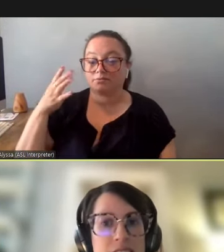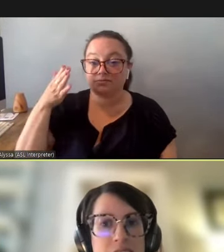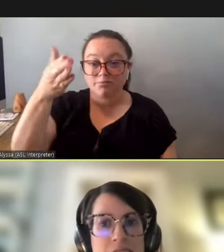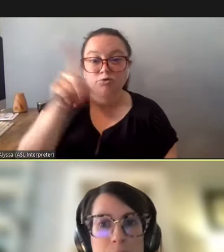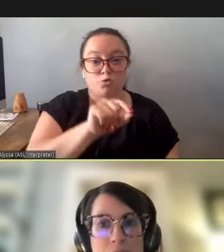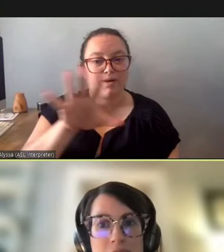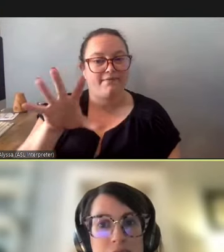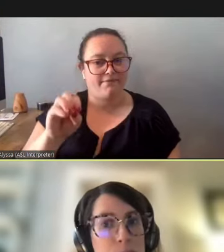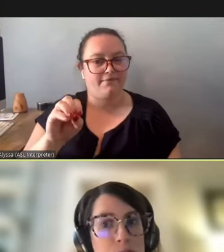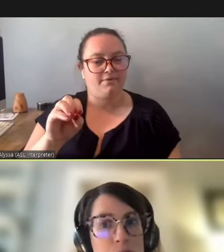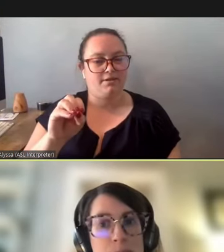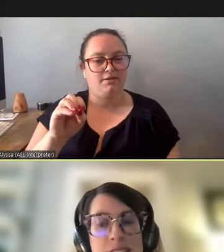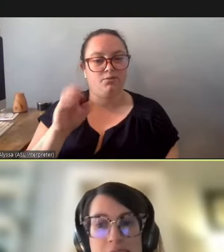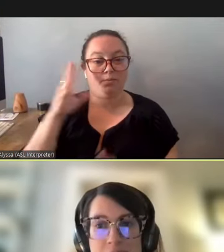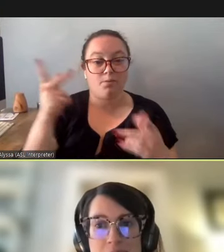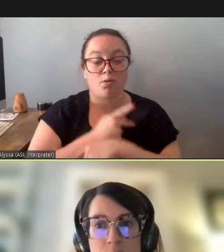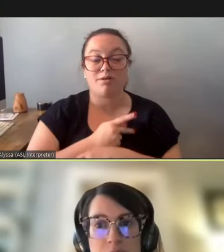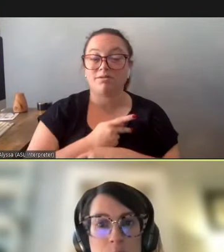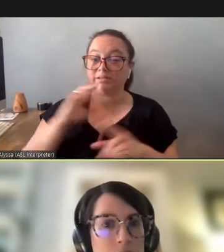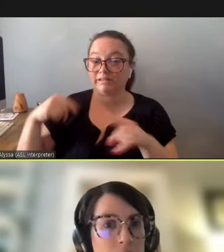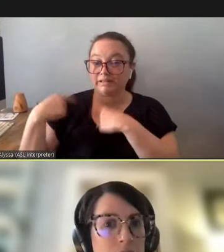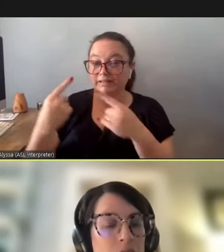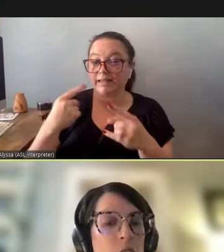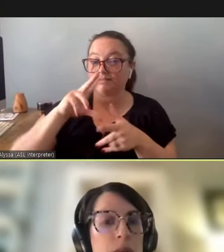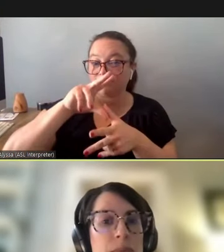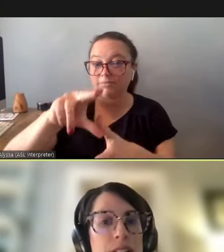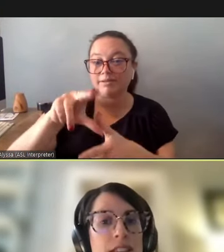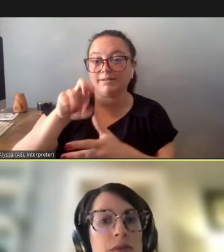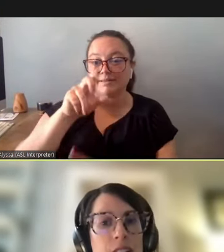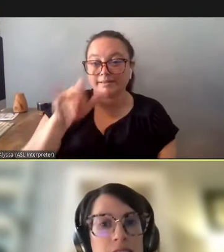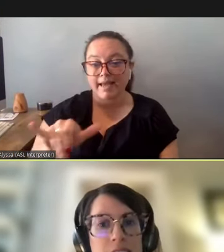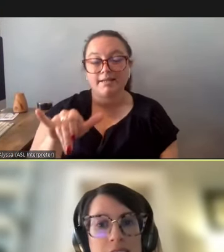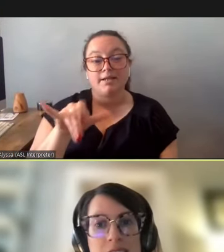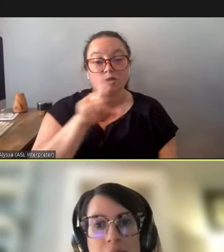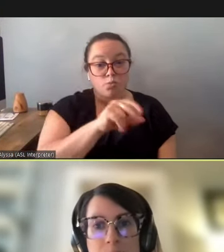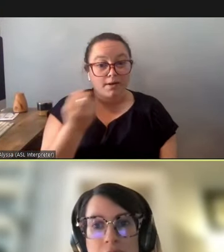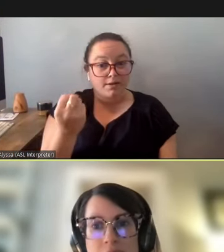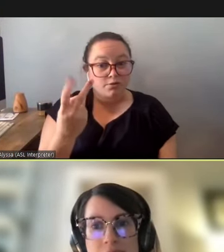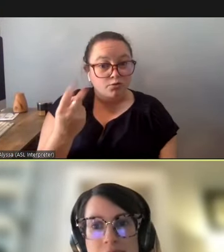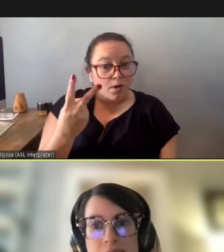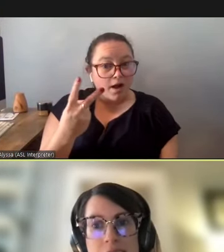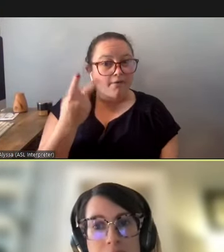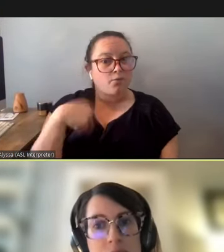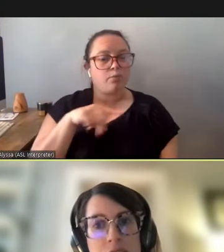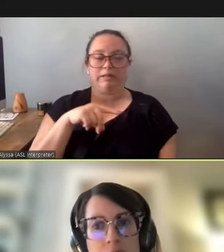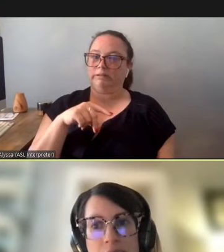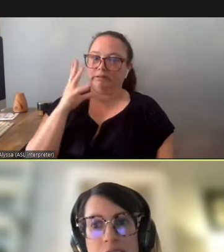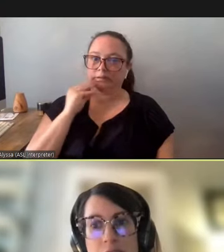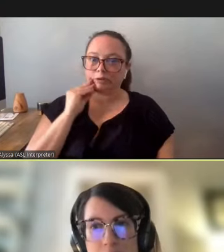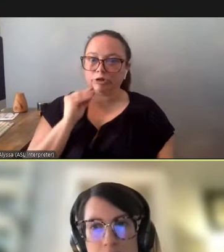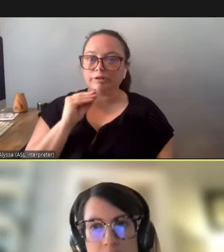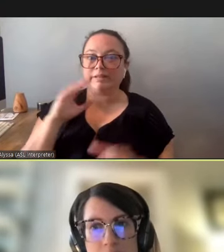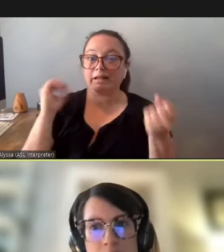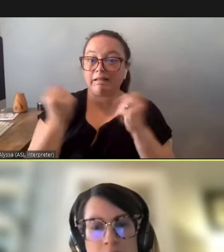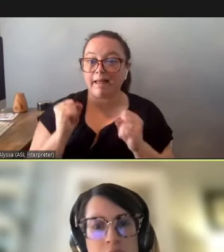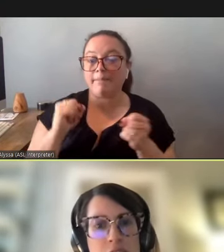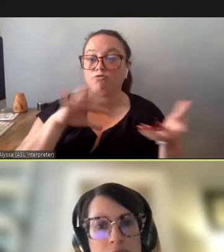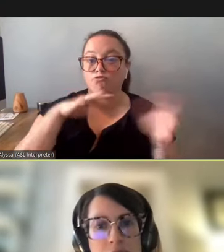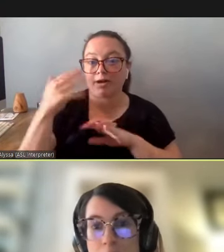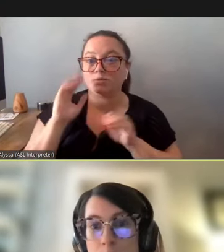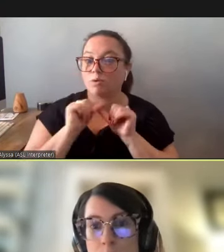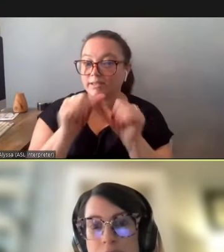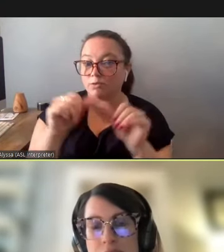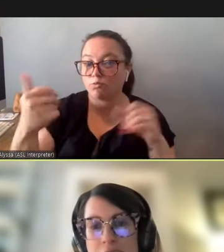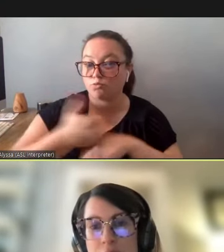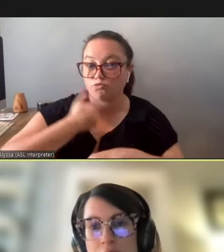the devastating impact of Superstorm Sandy in 2012, we have been at the front line of the climate crisis that continues to threaten the region.